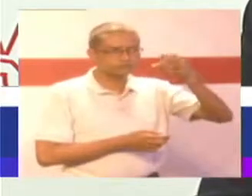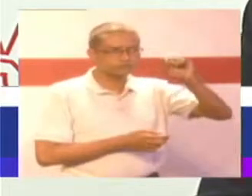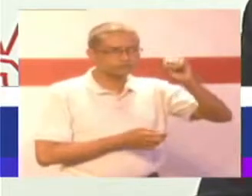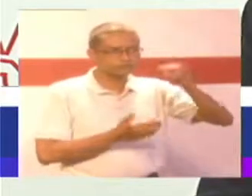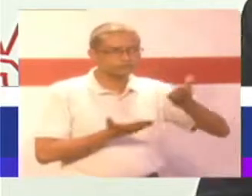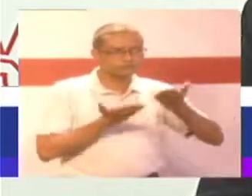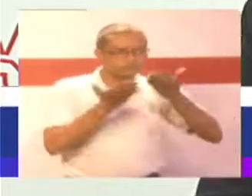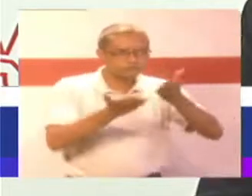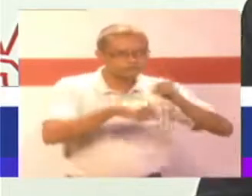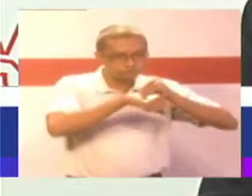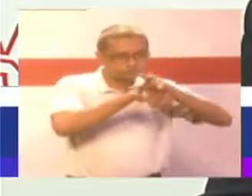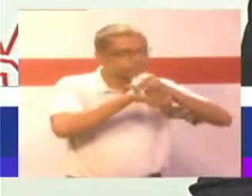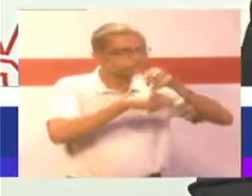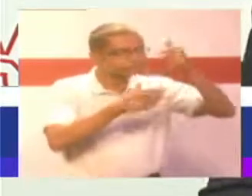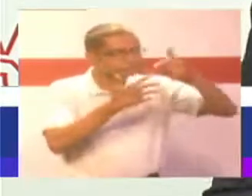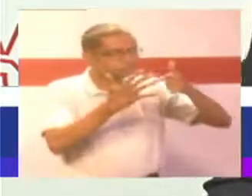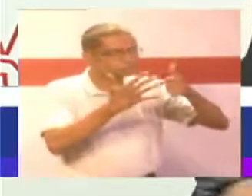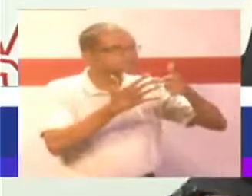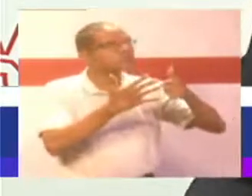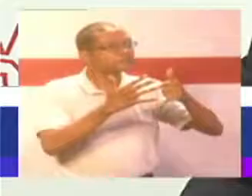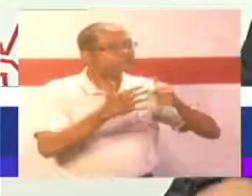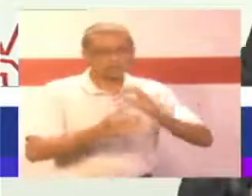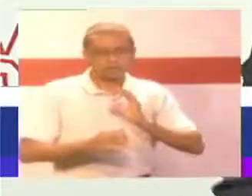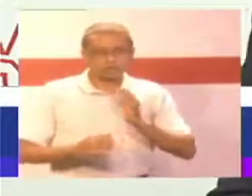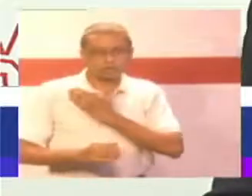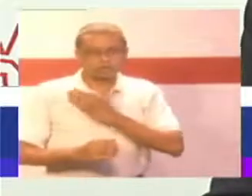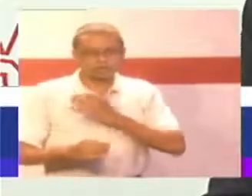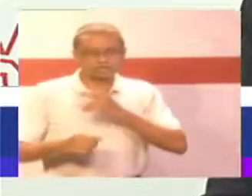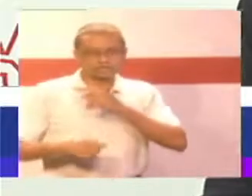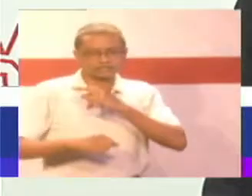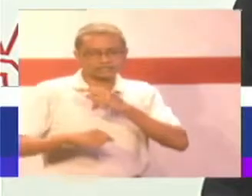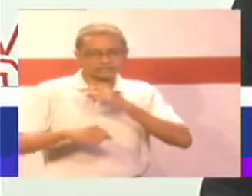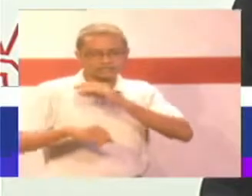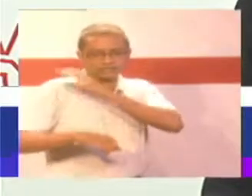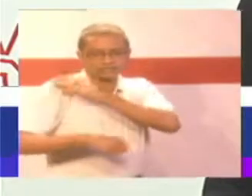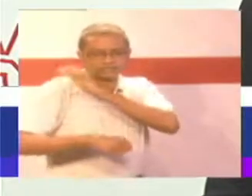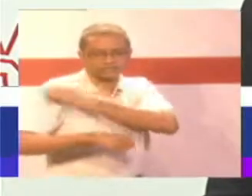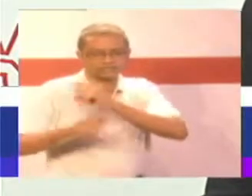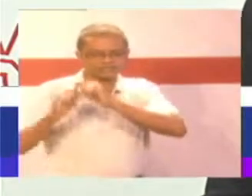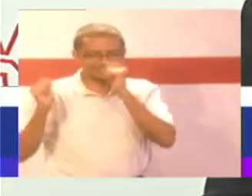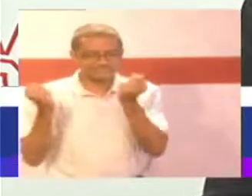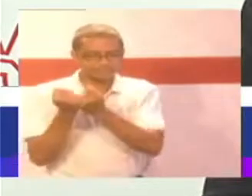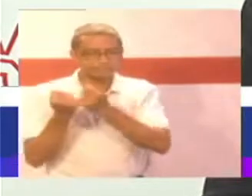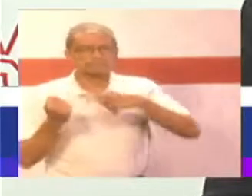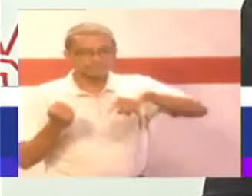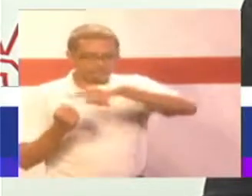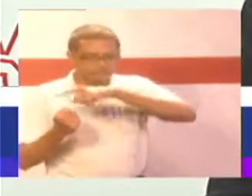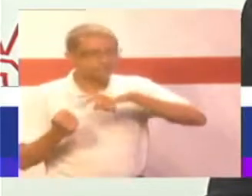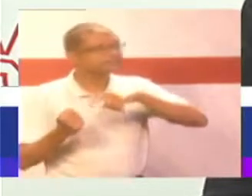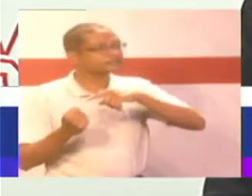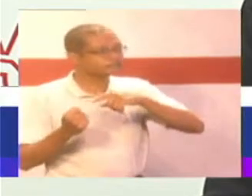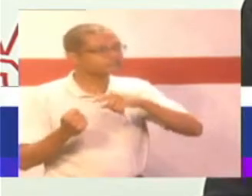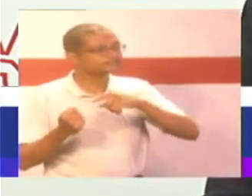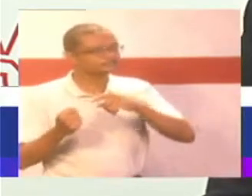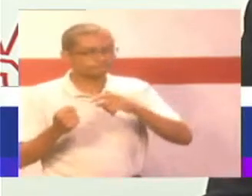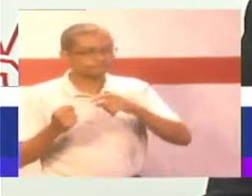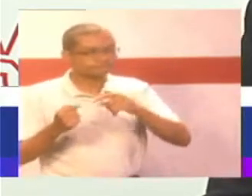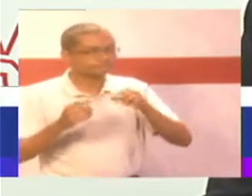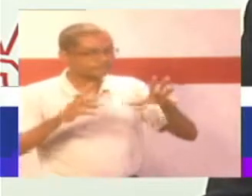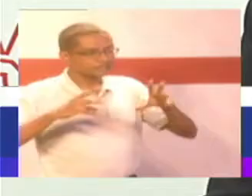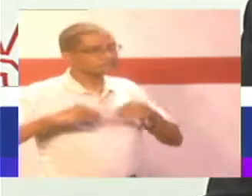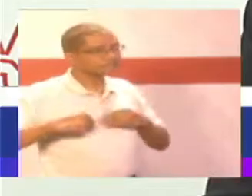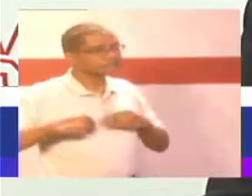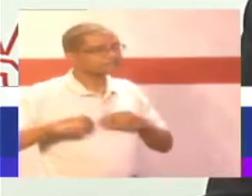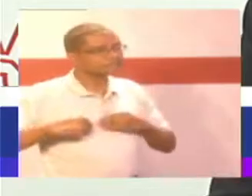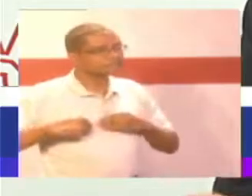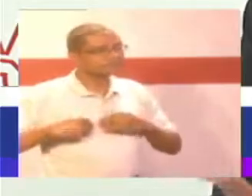our clinical management team, which is a national team led by Dr. Trotman. The other components of an ICU